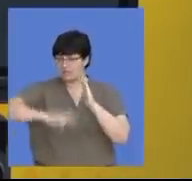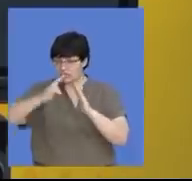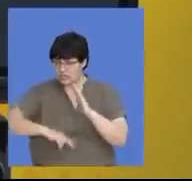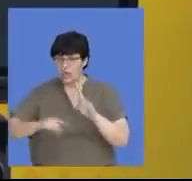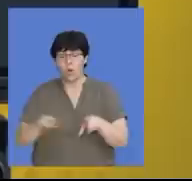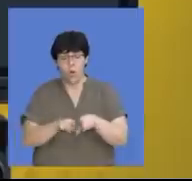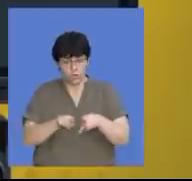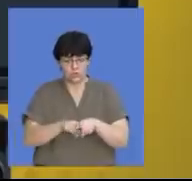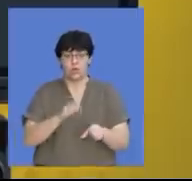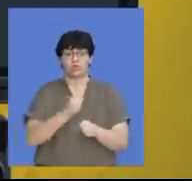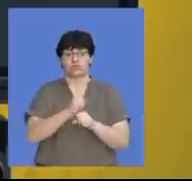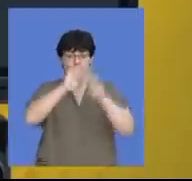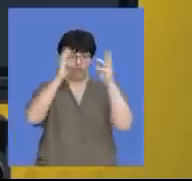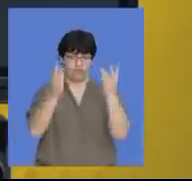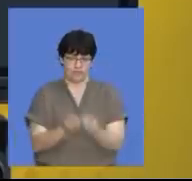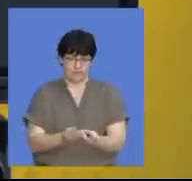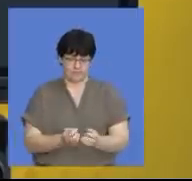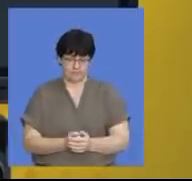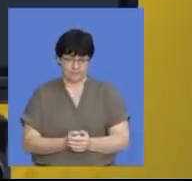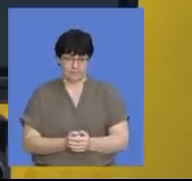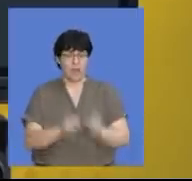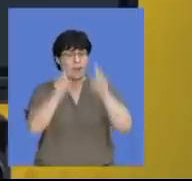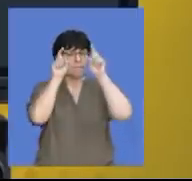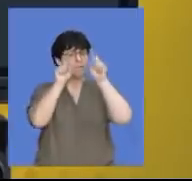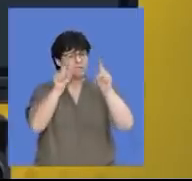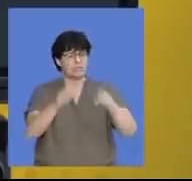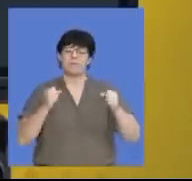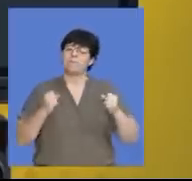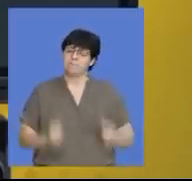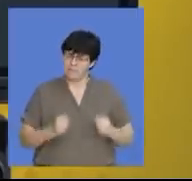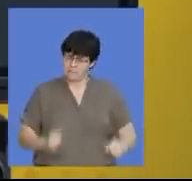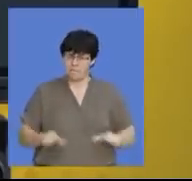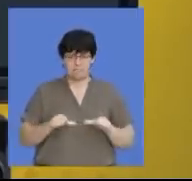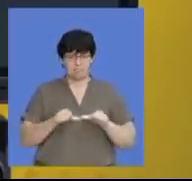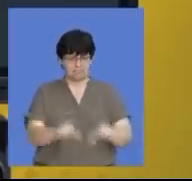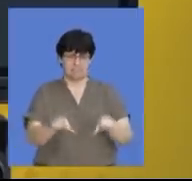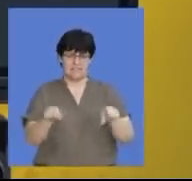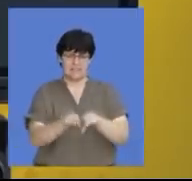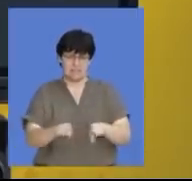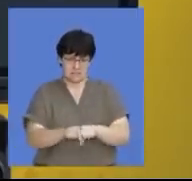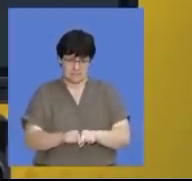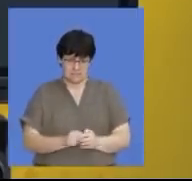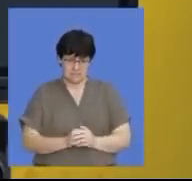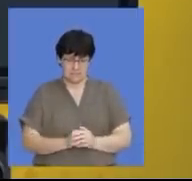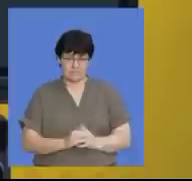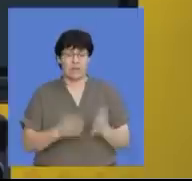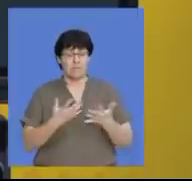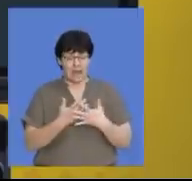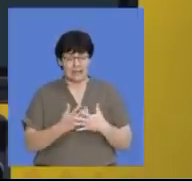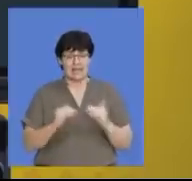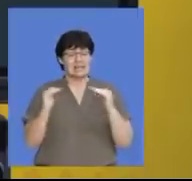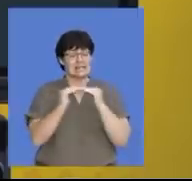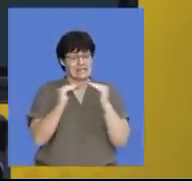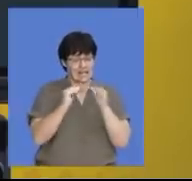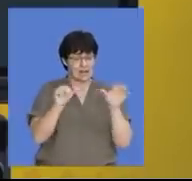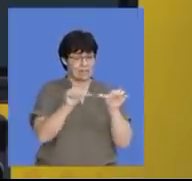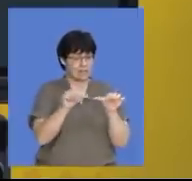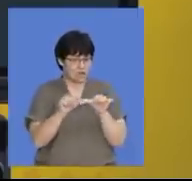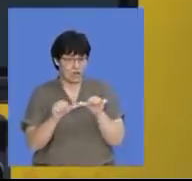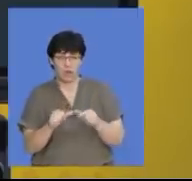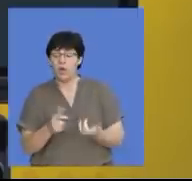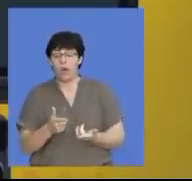as geography. The principles are the same, but in terms of our standardized measurements, we're working